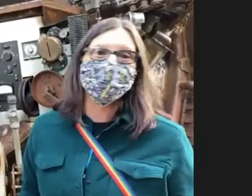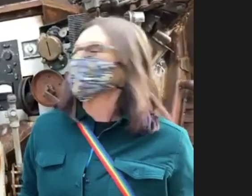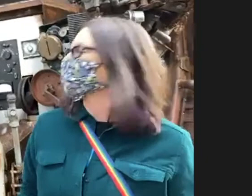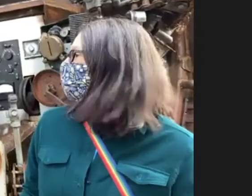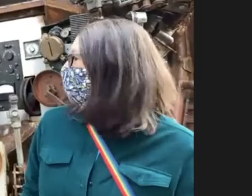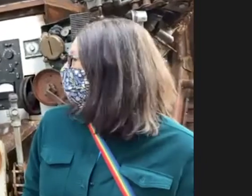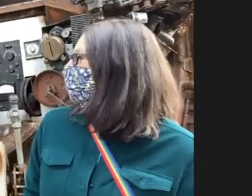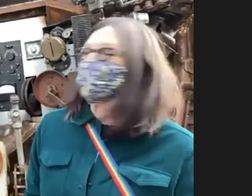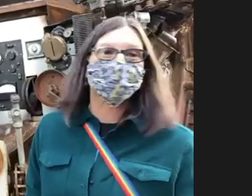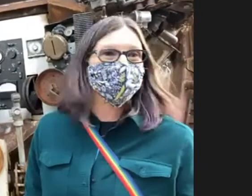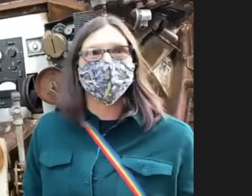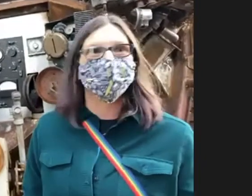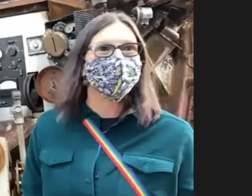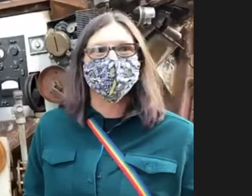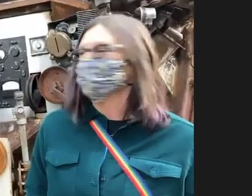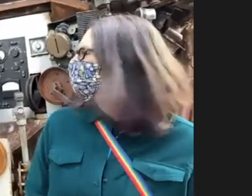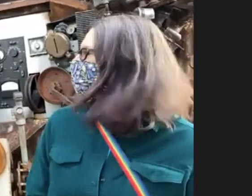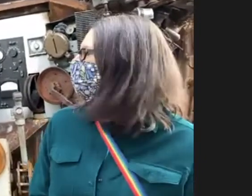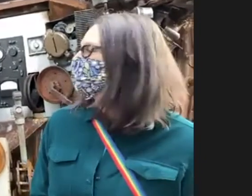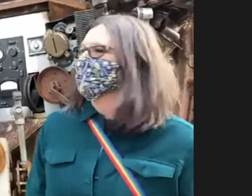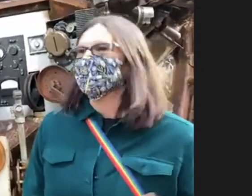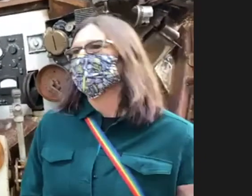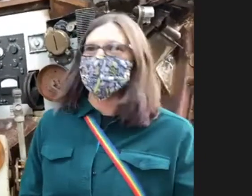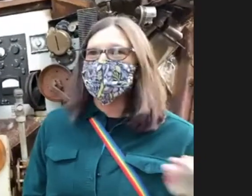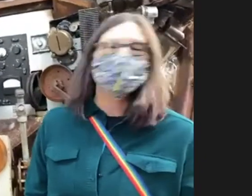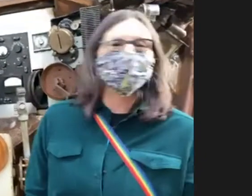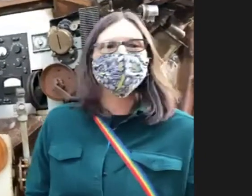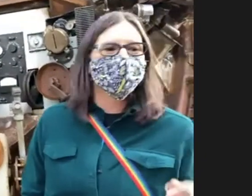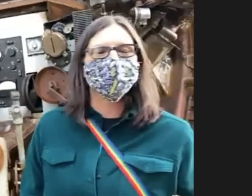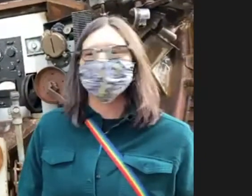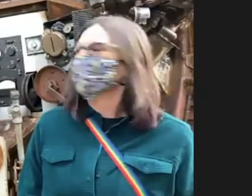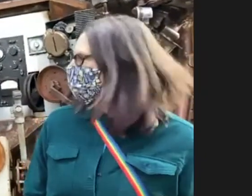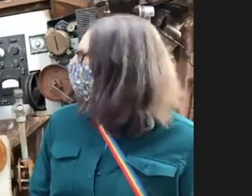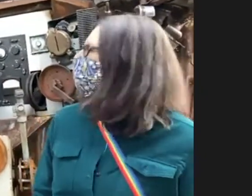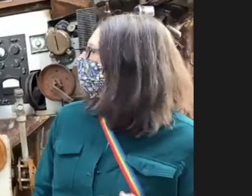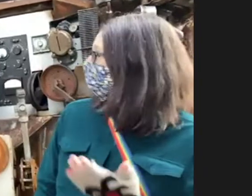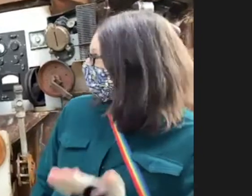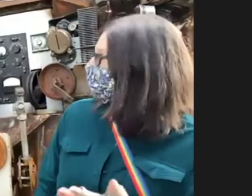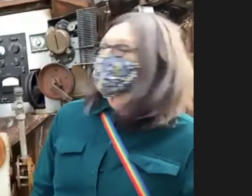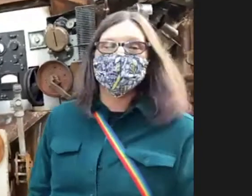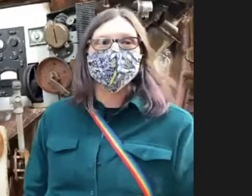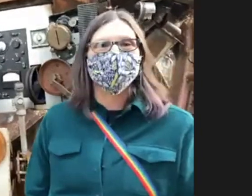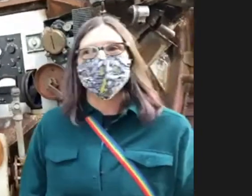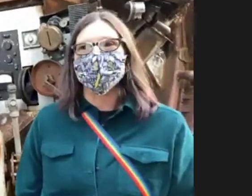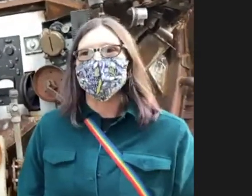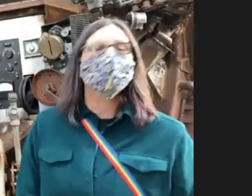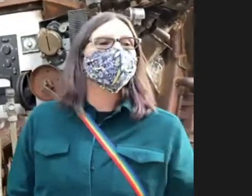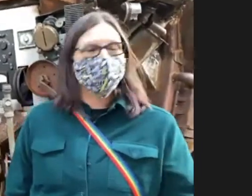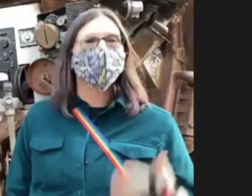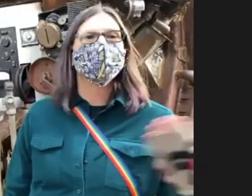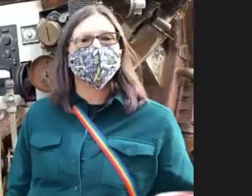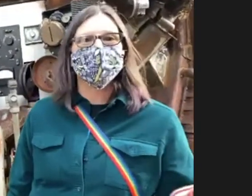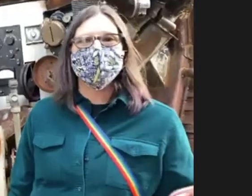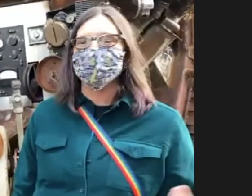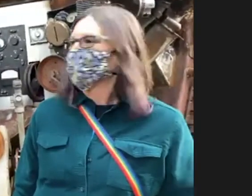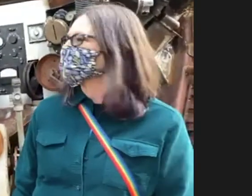grow there, like in mining areas in the Midwest, other places the like that. Forest. So yeah, and so